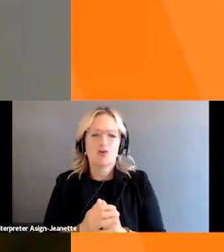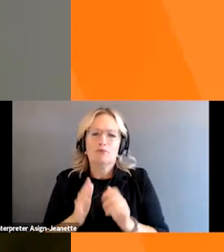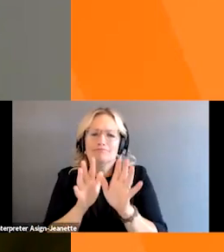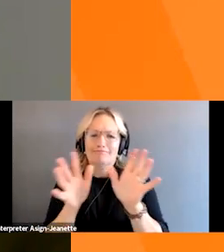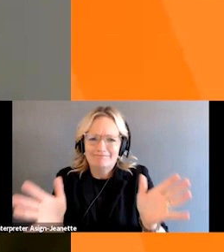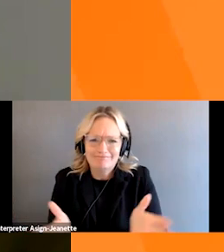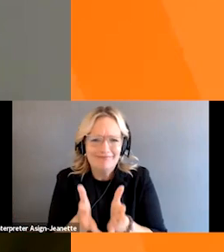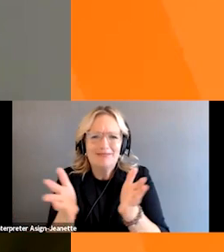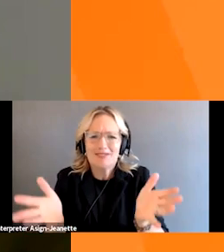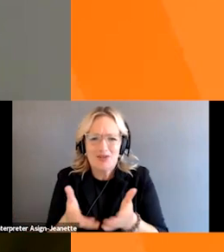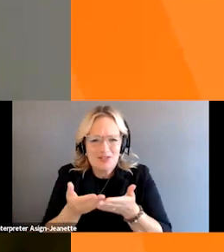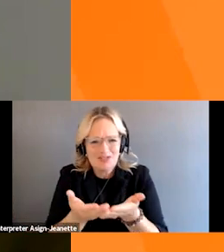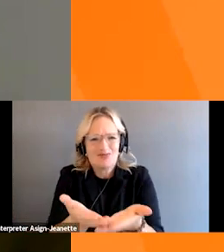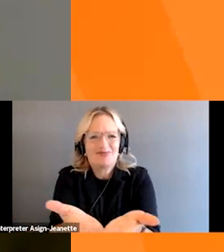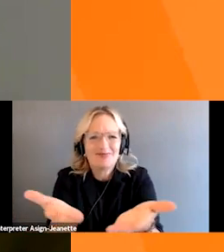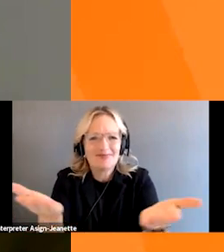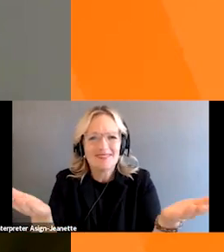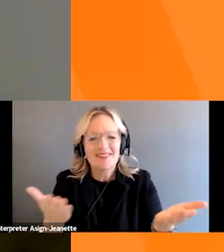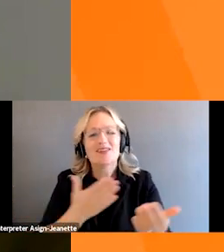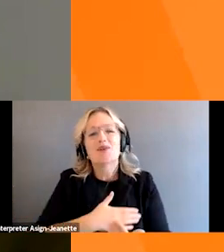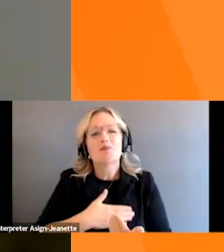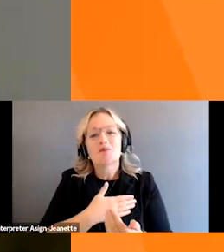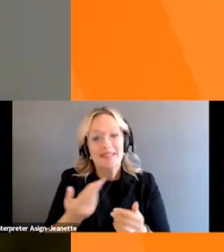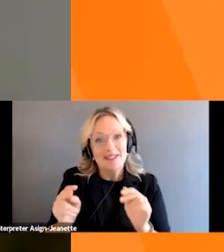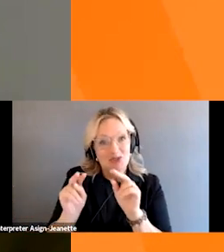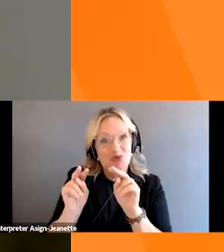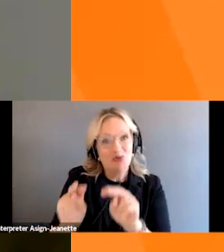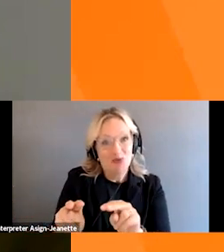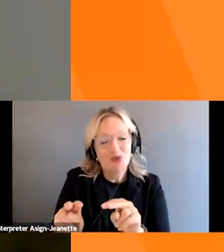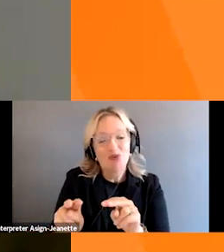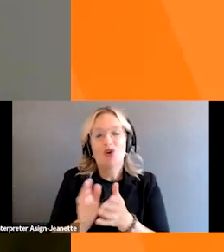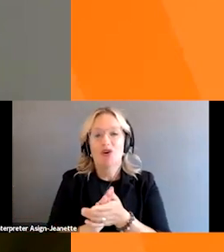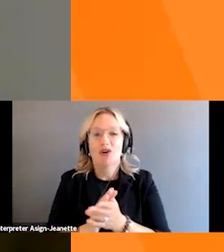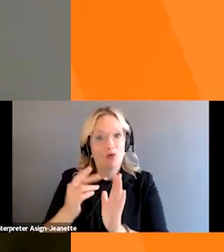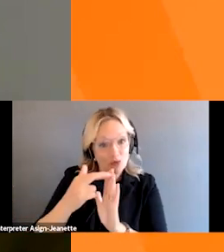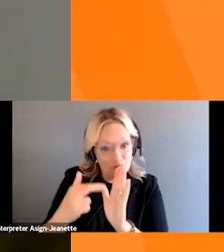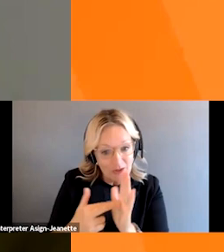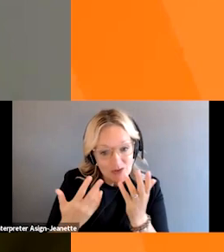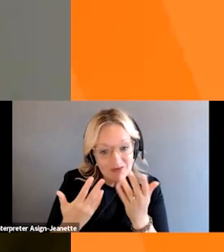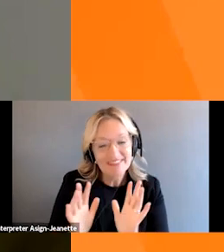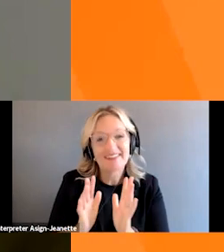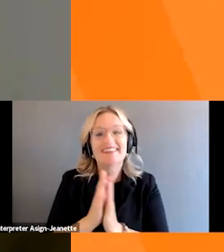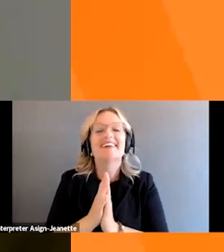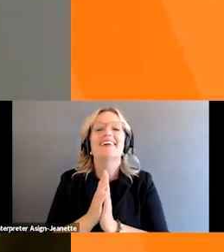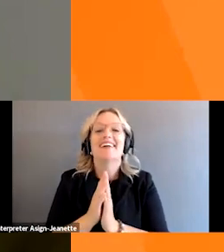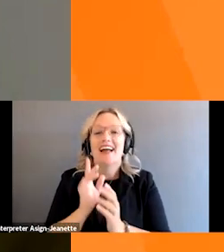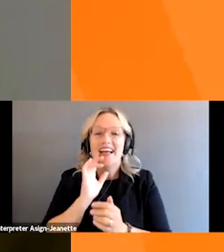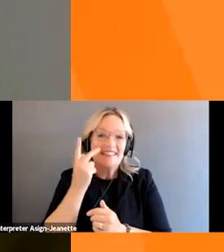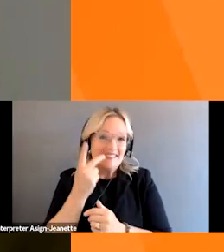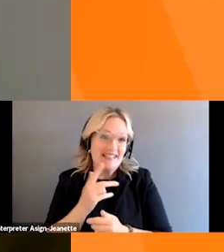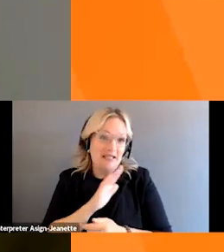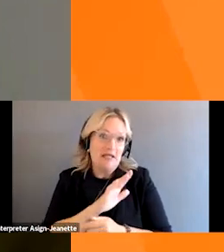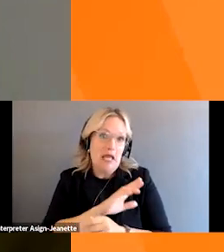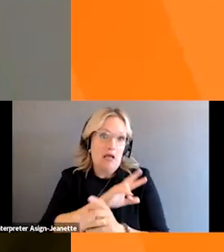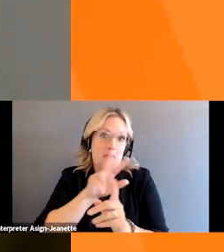to, have a look at it, and, sign up, see if it's going to be sort of helpful for you.